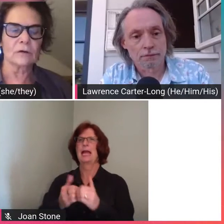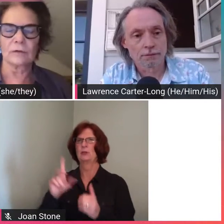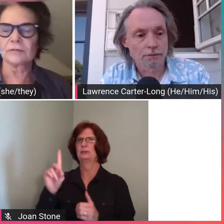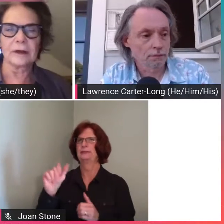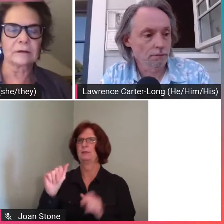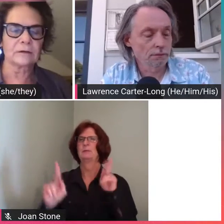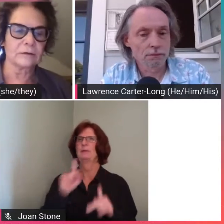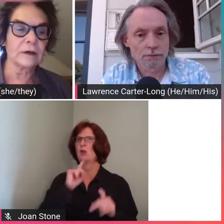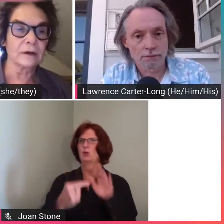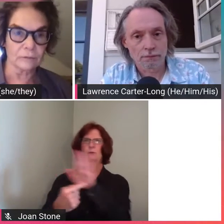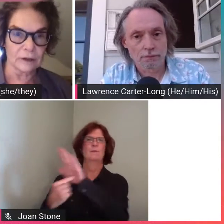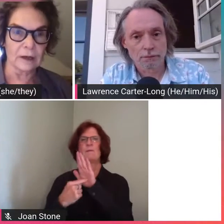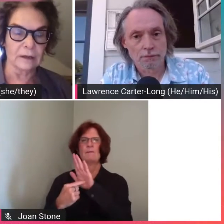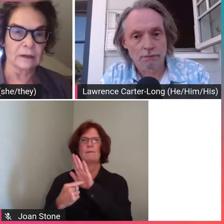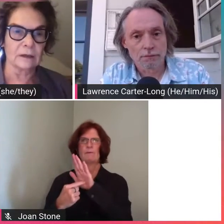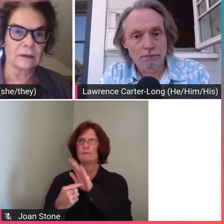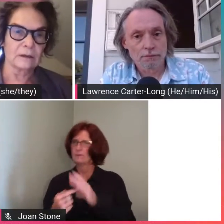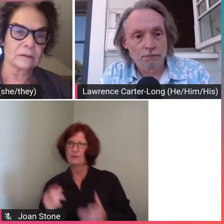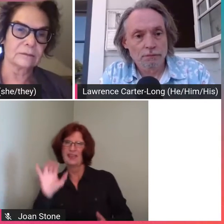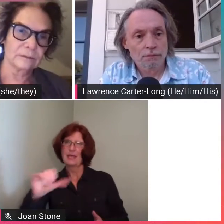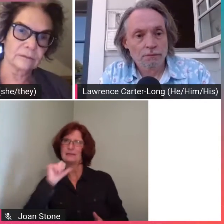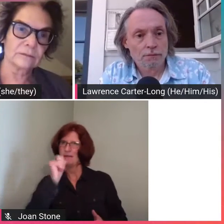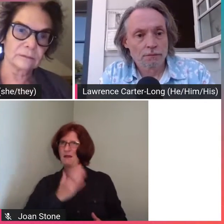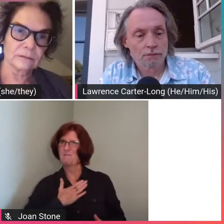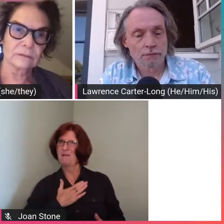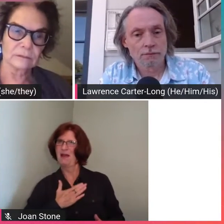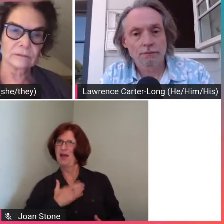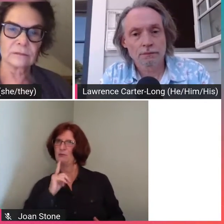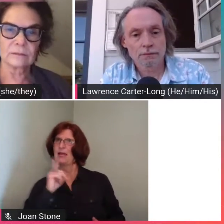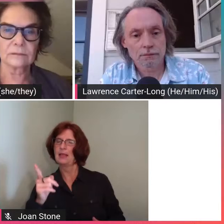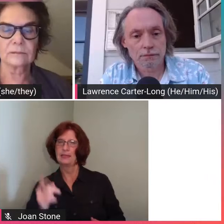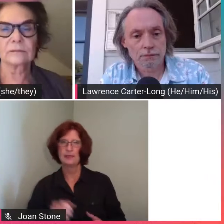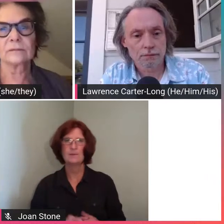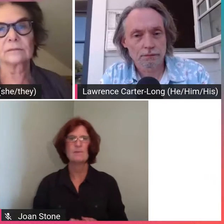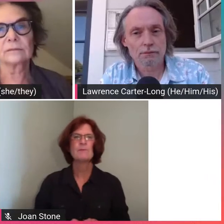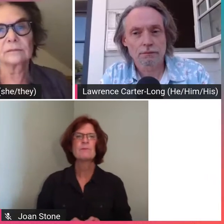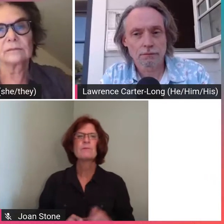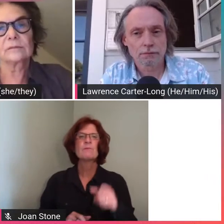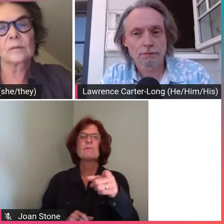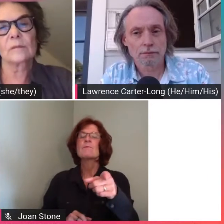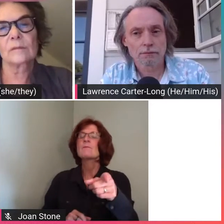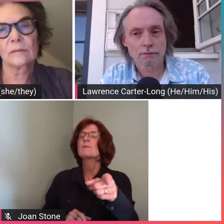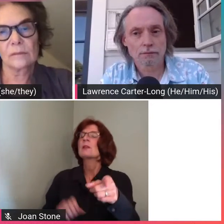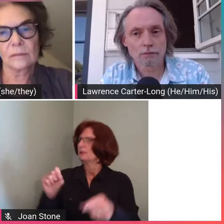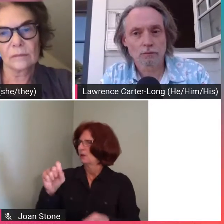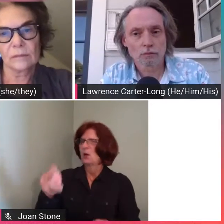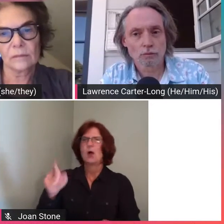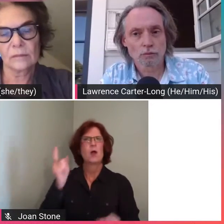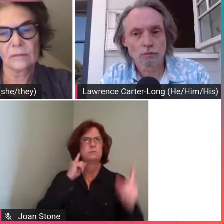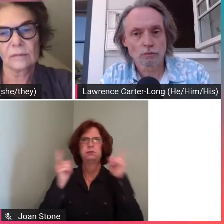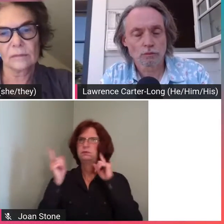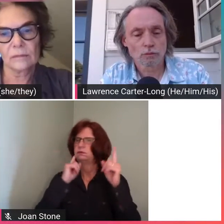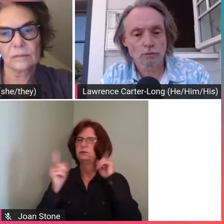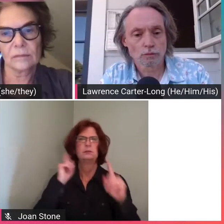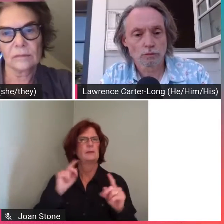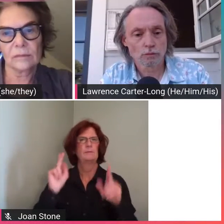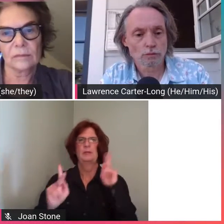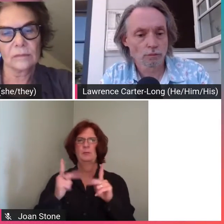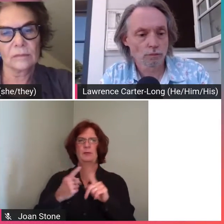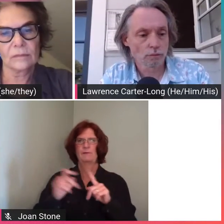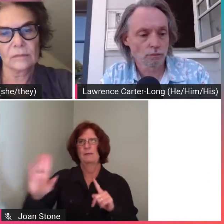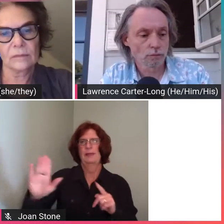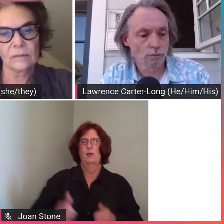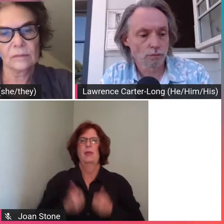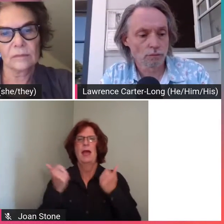didn't reflect their reality. Yeah. Yeah, we heard lots of stories from people's everyday lives and how the